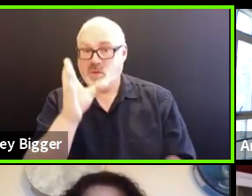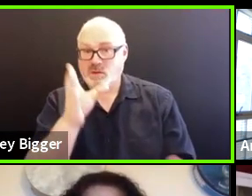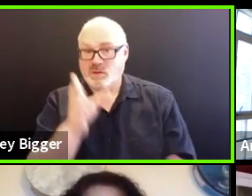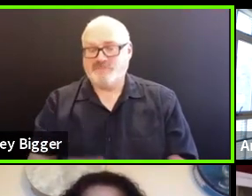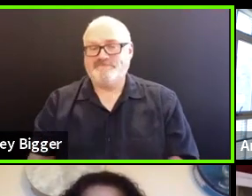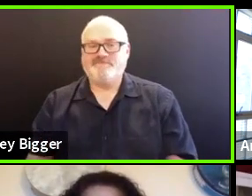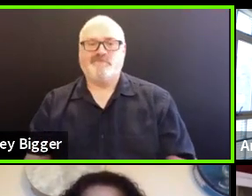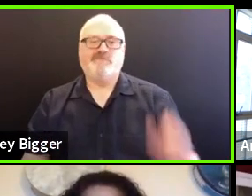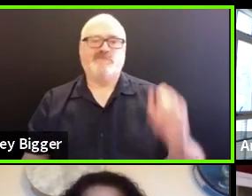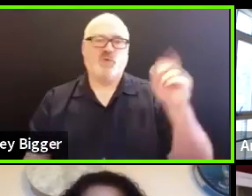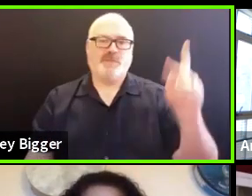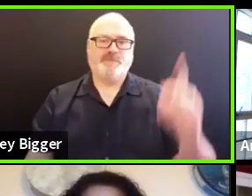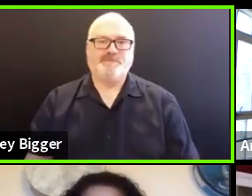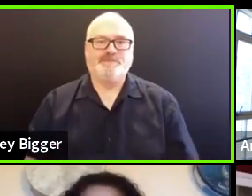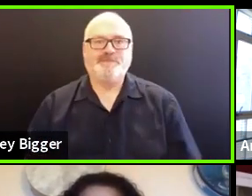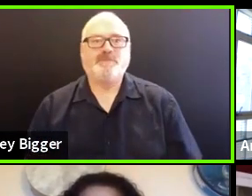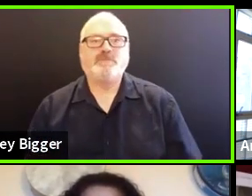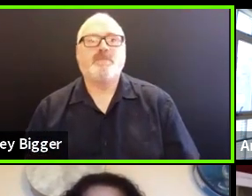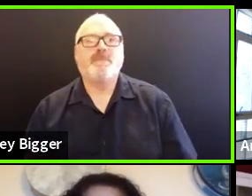Okay.